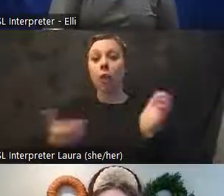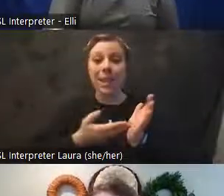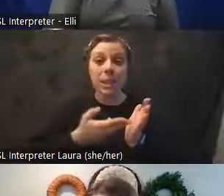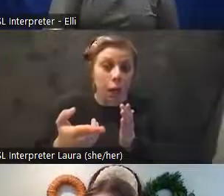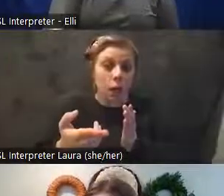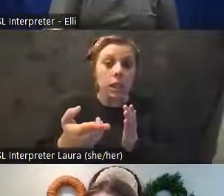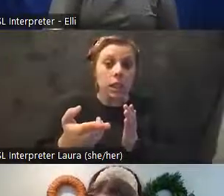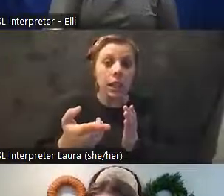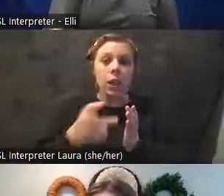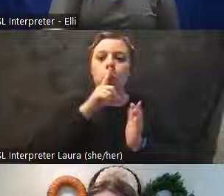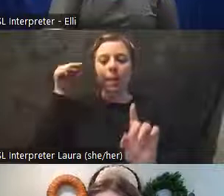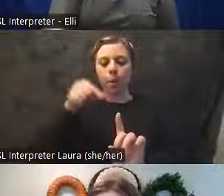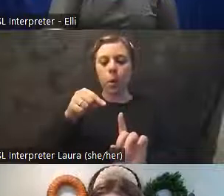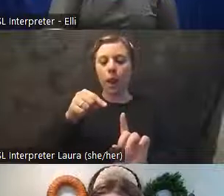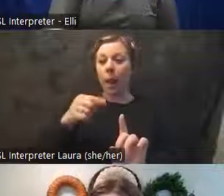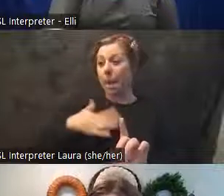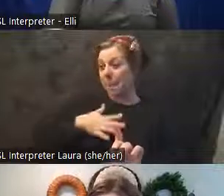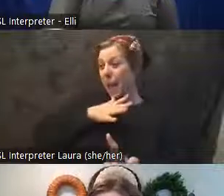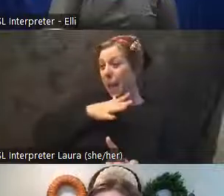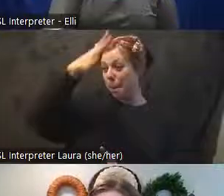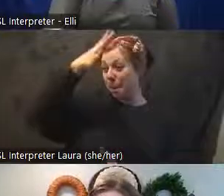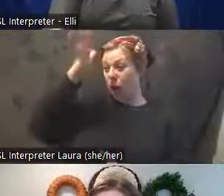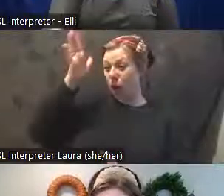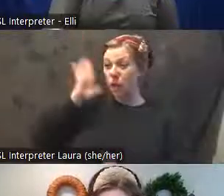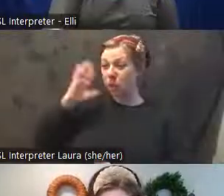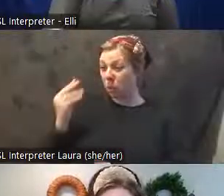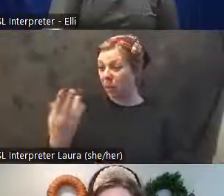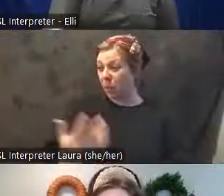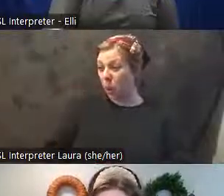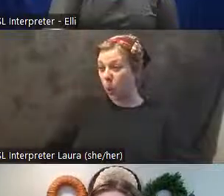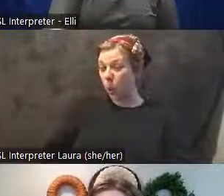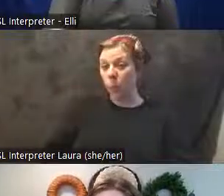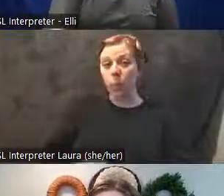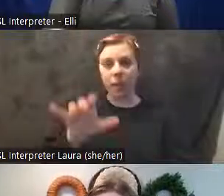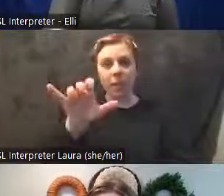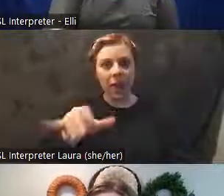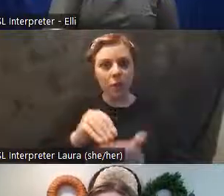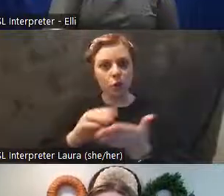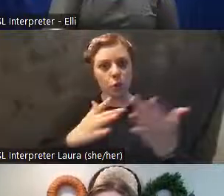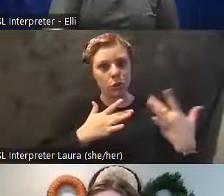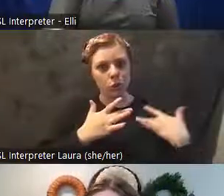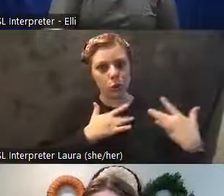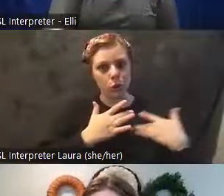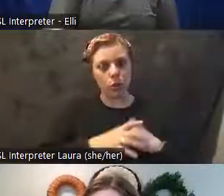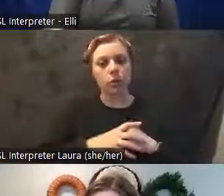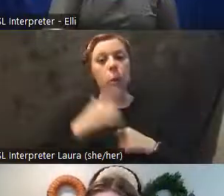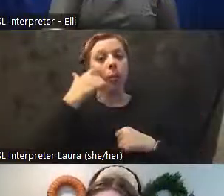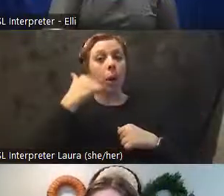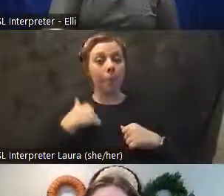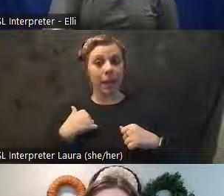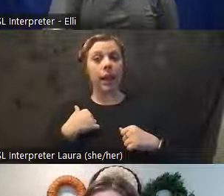will my parents find out what happened to me? So for me, I think a big one is being able